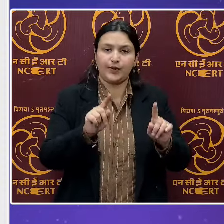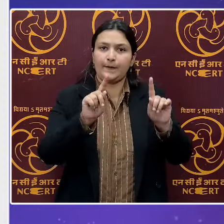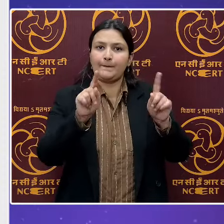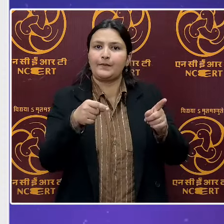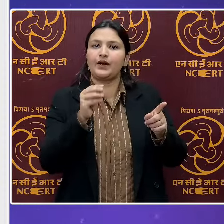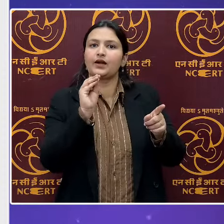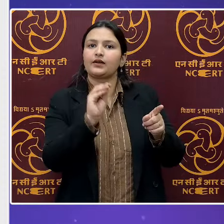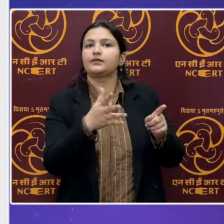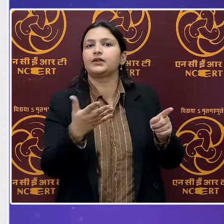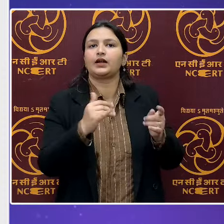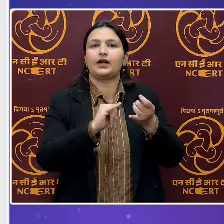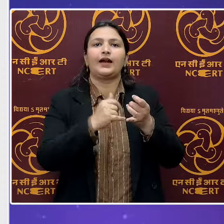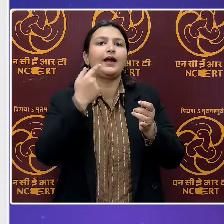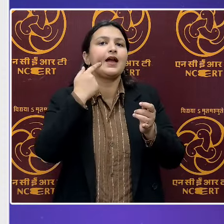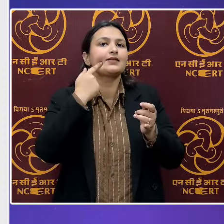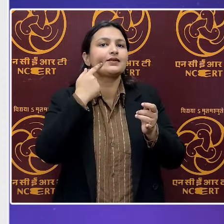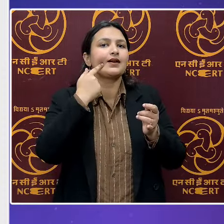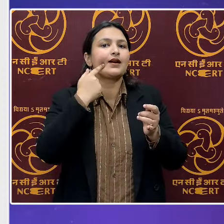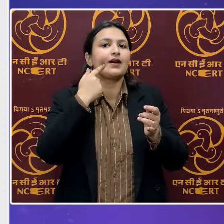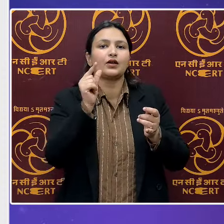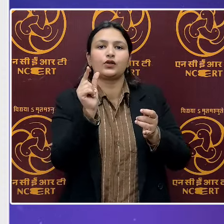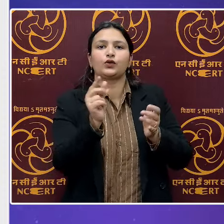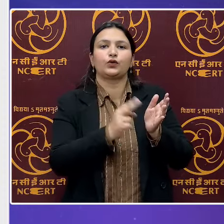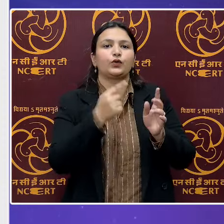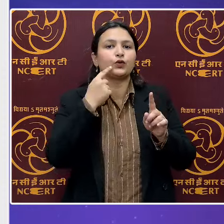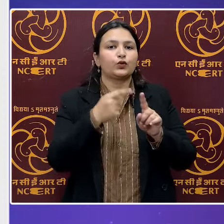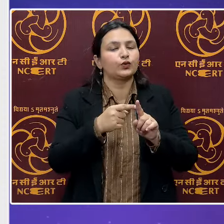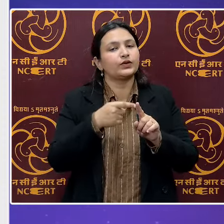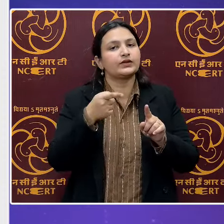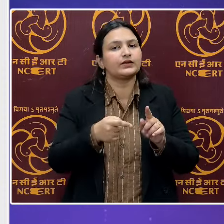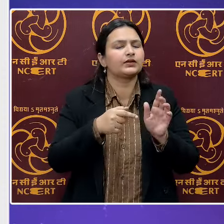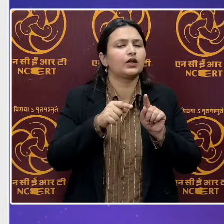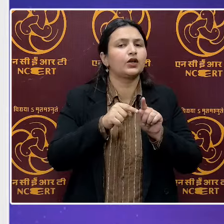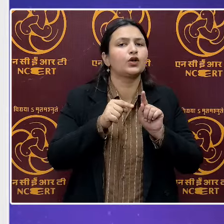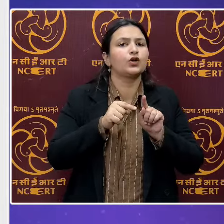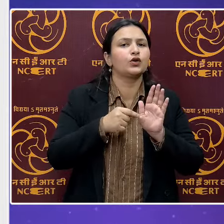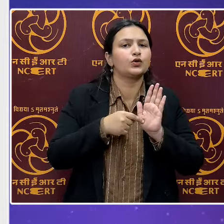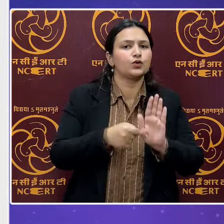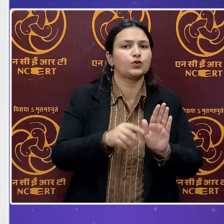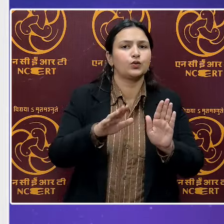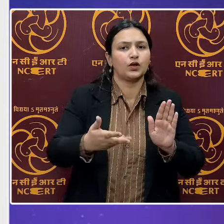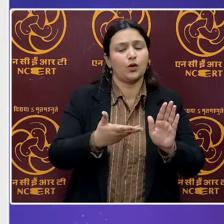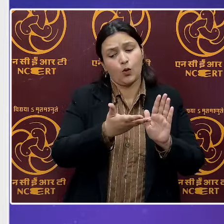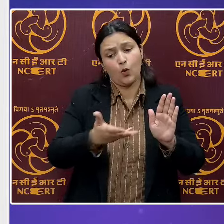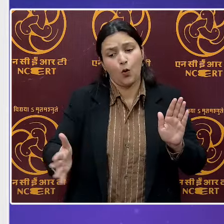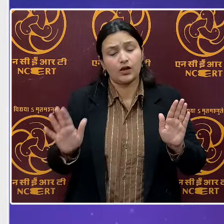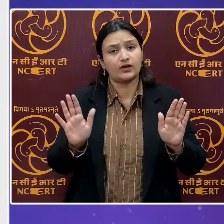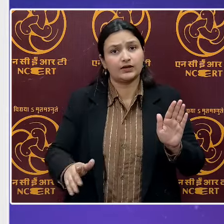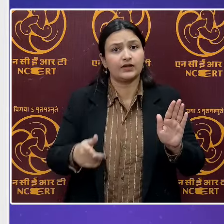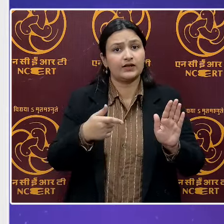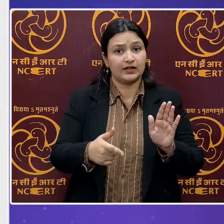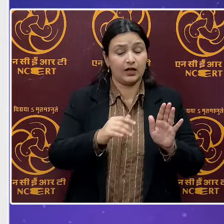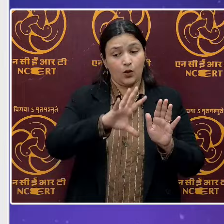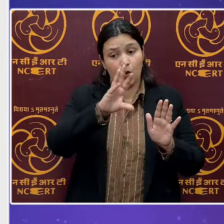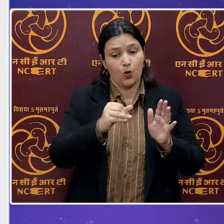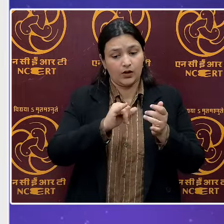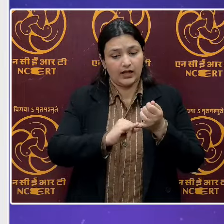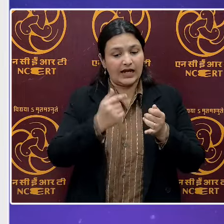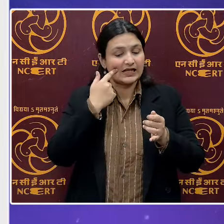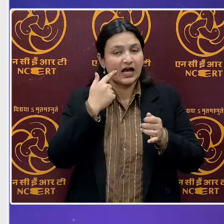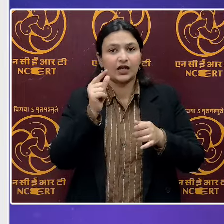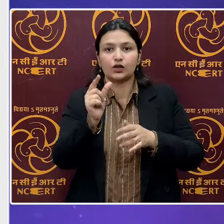in SI unit. That means all physical quantities here are in SI unit. Okay. So here it says,